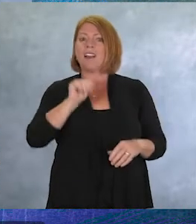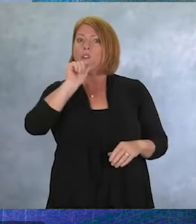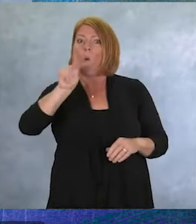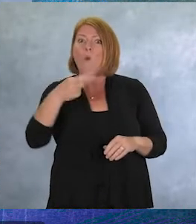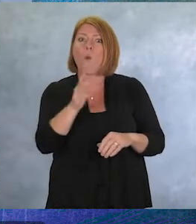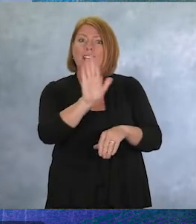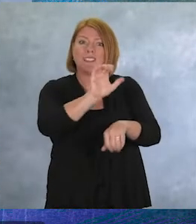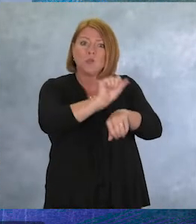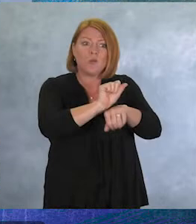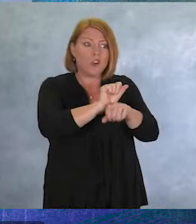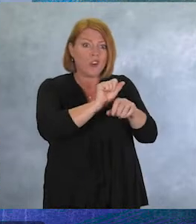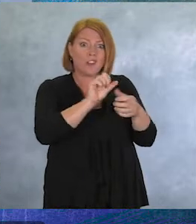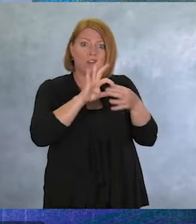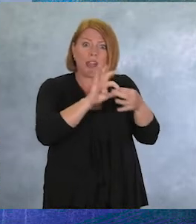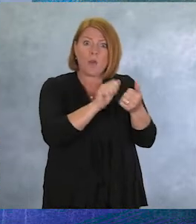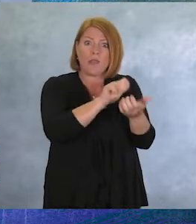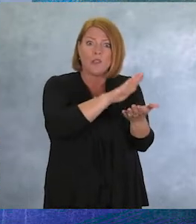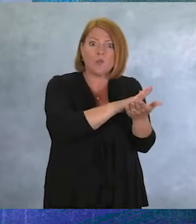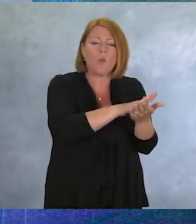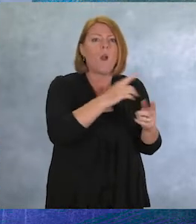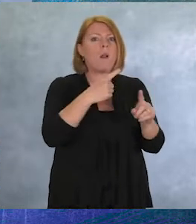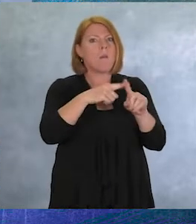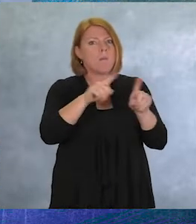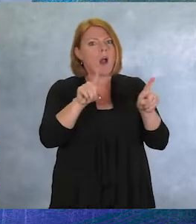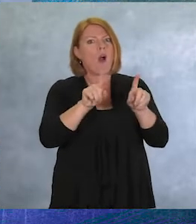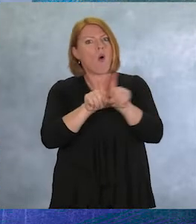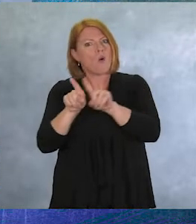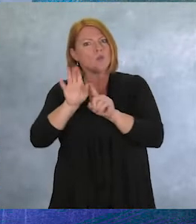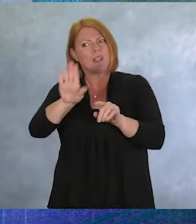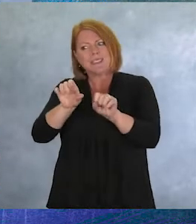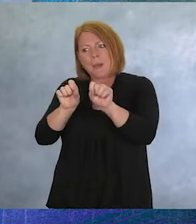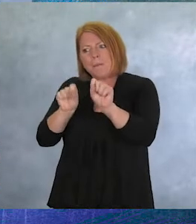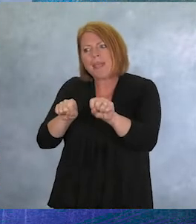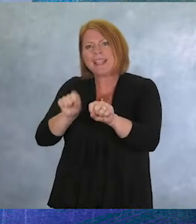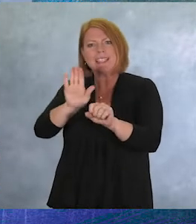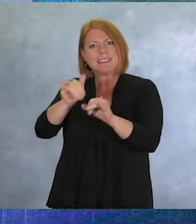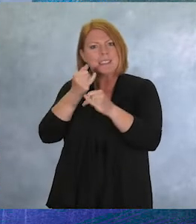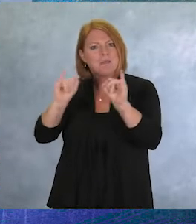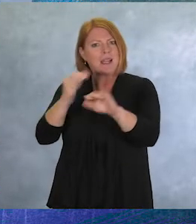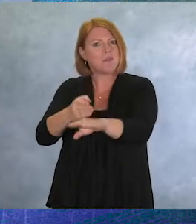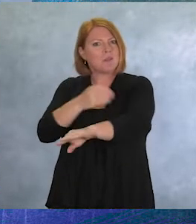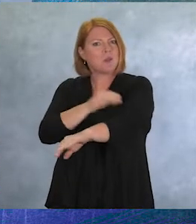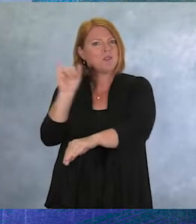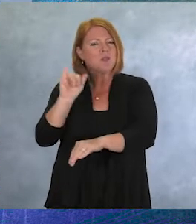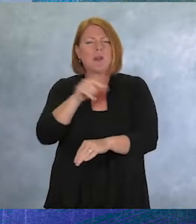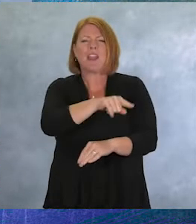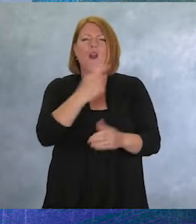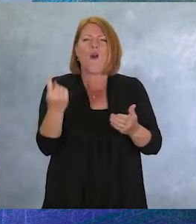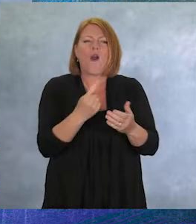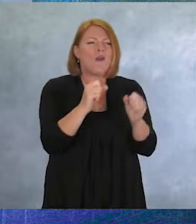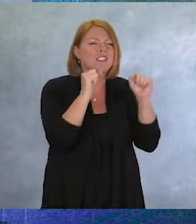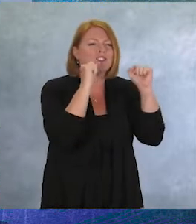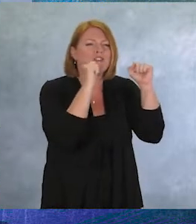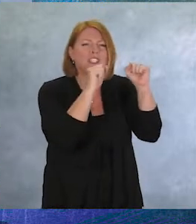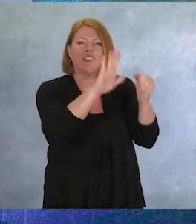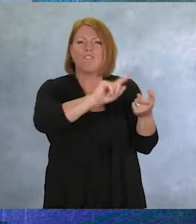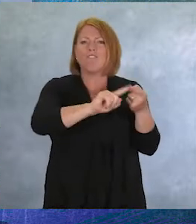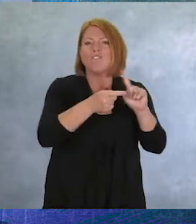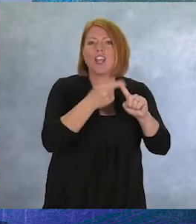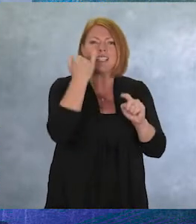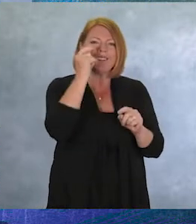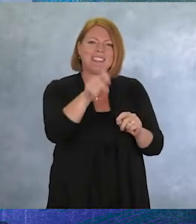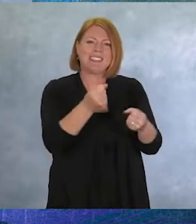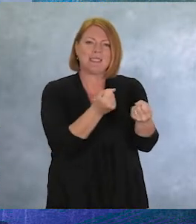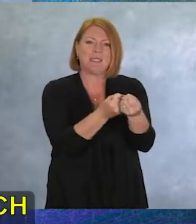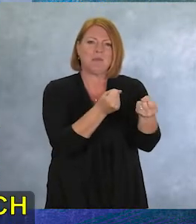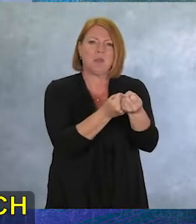not only in his academic efforts, but his level of ability and independence. Quincy is always the first to cheer his friends on when they need